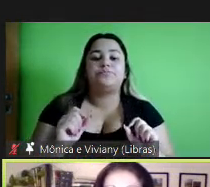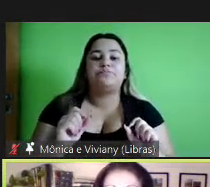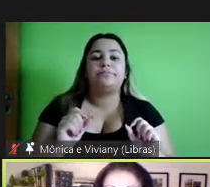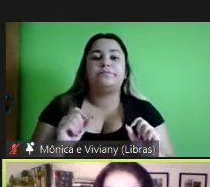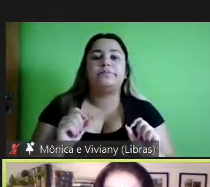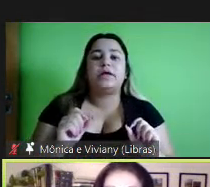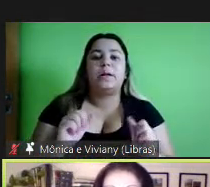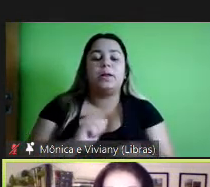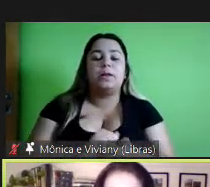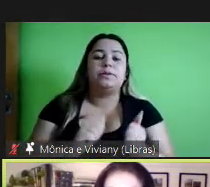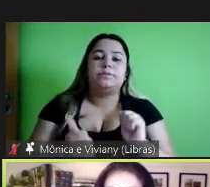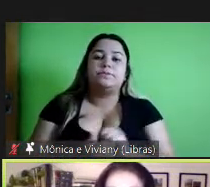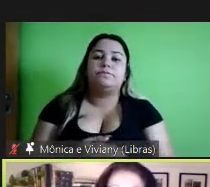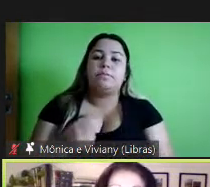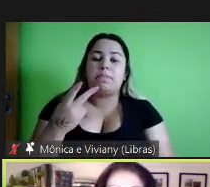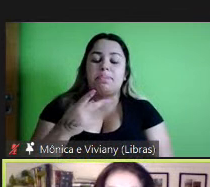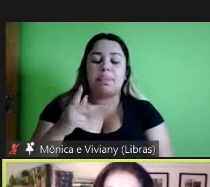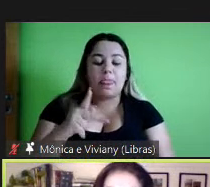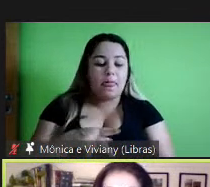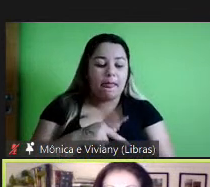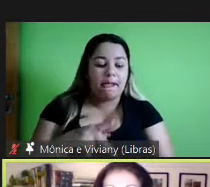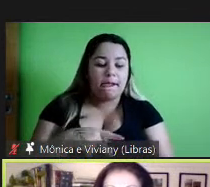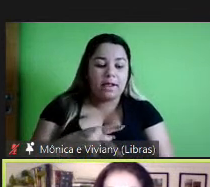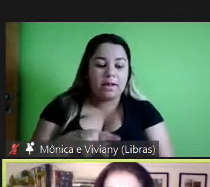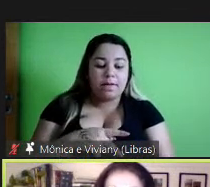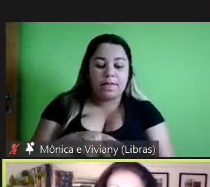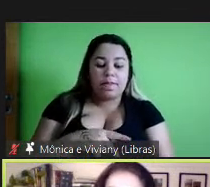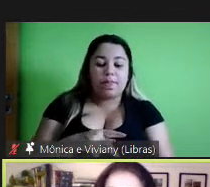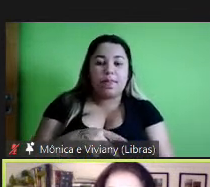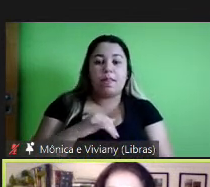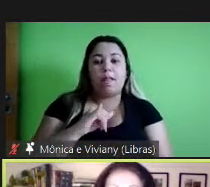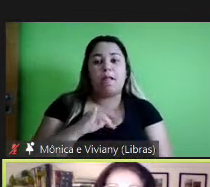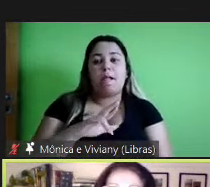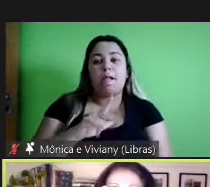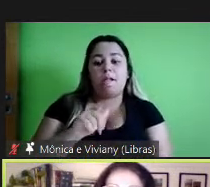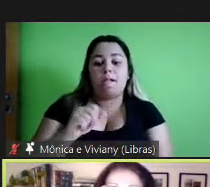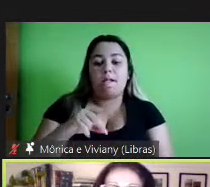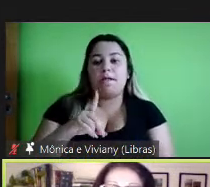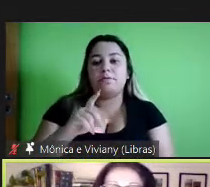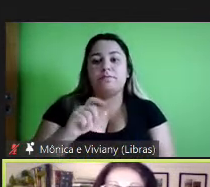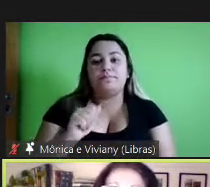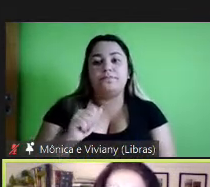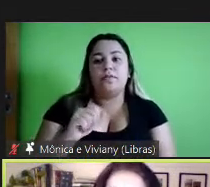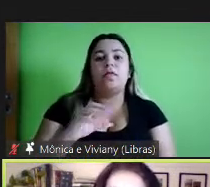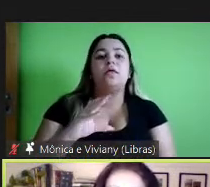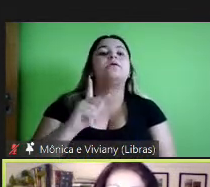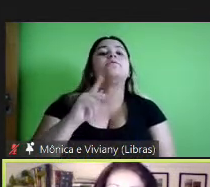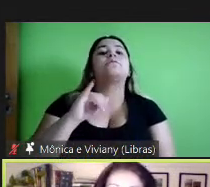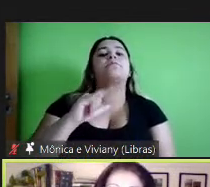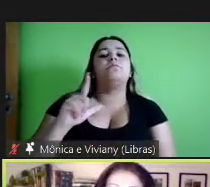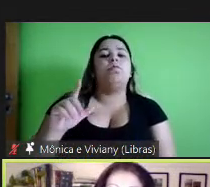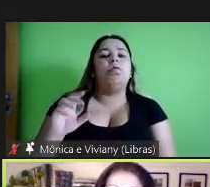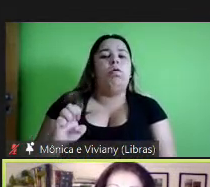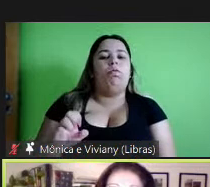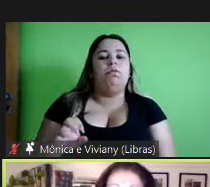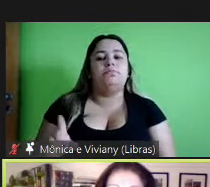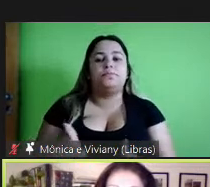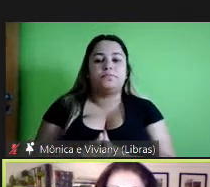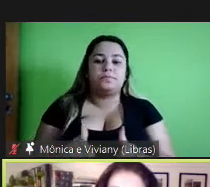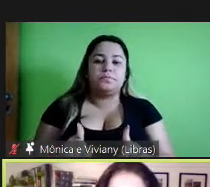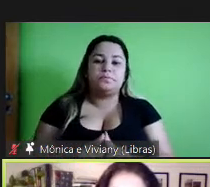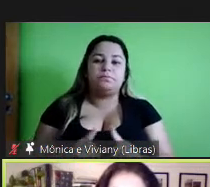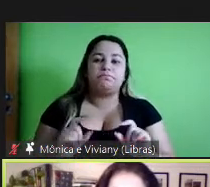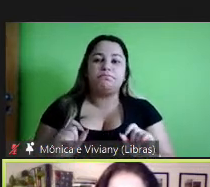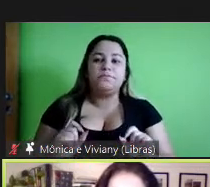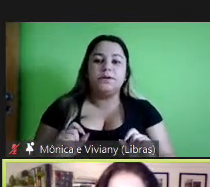countries, Chile and Ireland. And we expect that Chile and Ireland will launch their adapted clinical practice guidelines in the